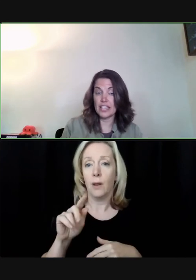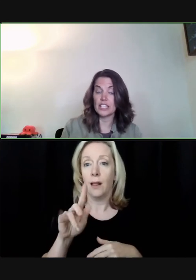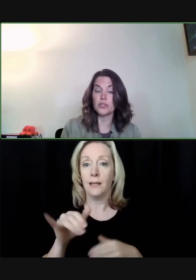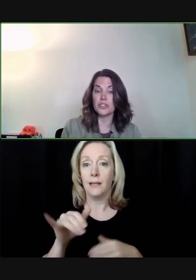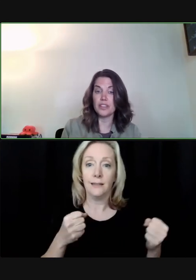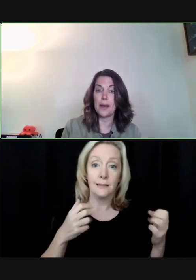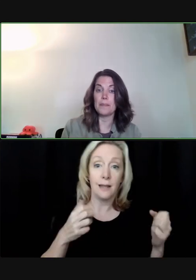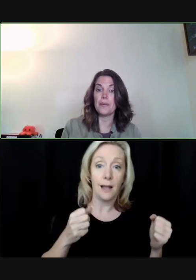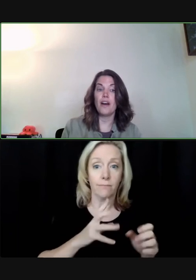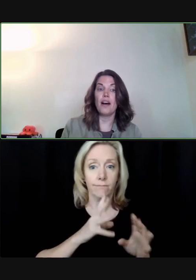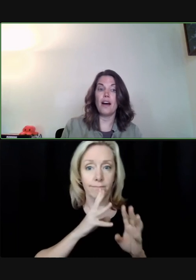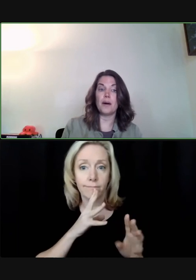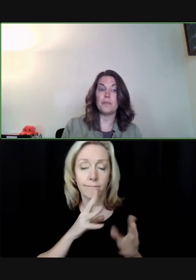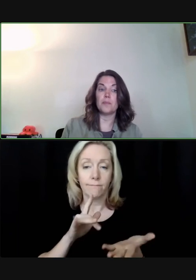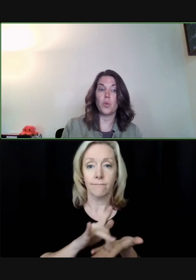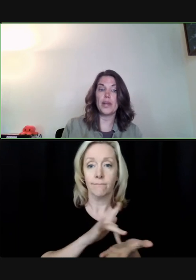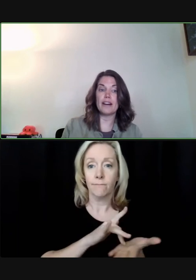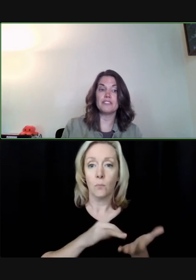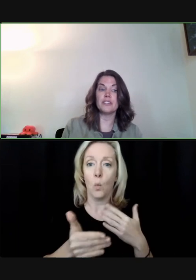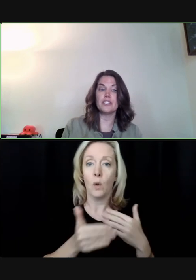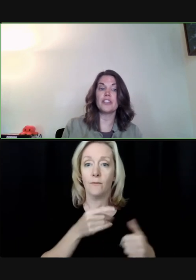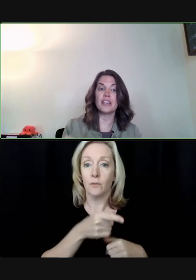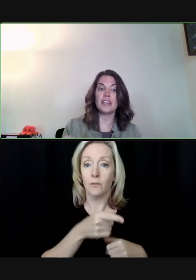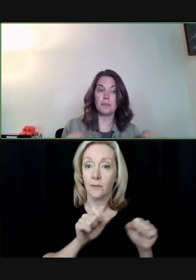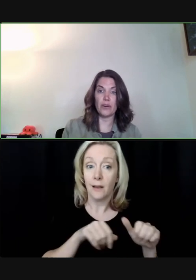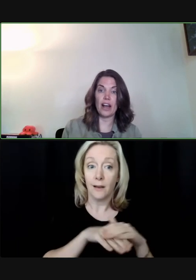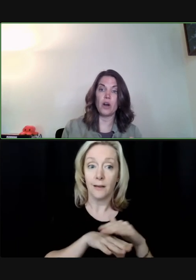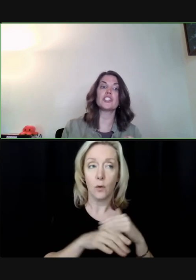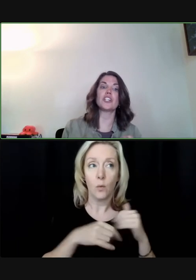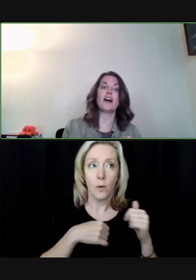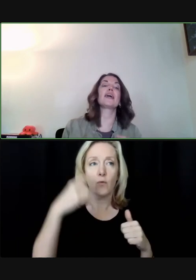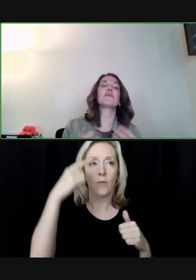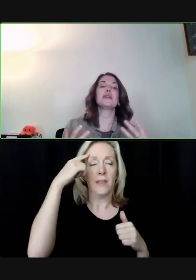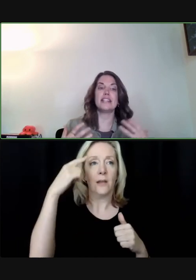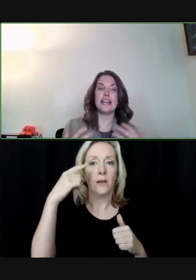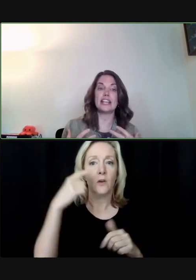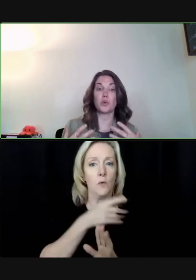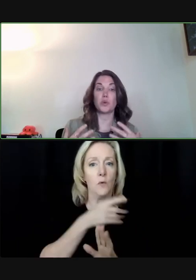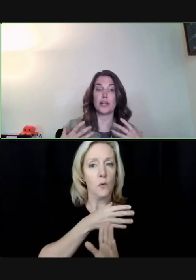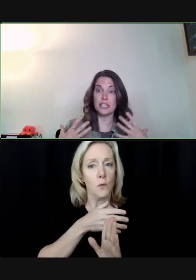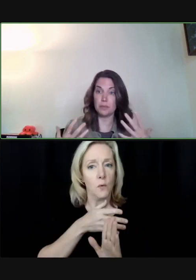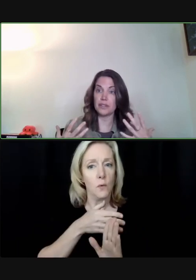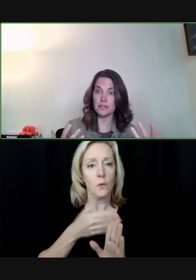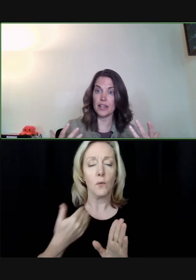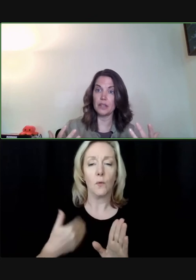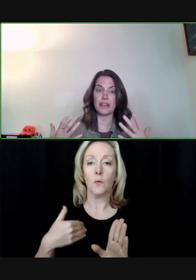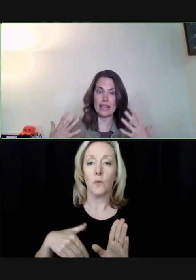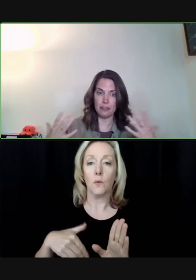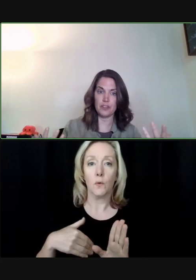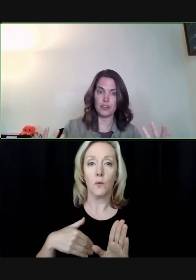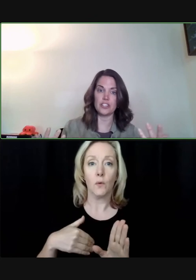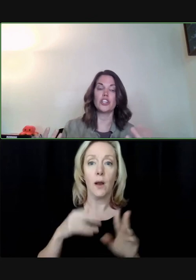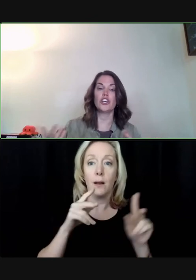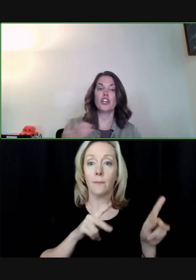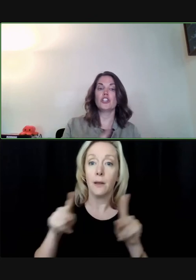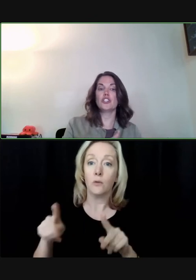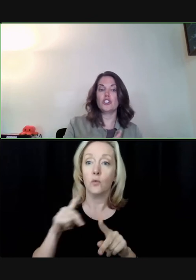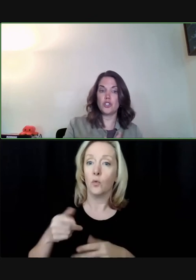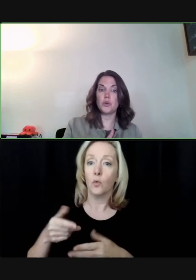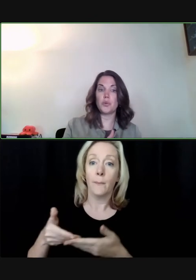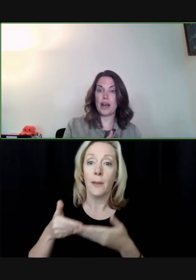in that is accessible to them, we have to think about how much time it takes for a typically developing